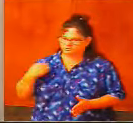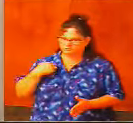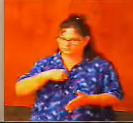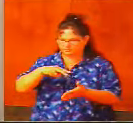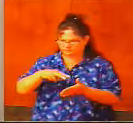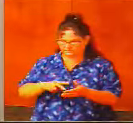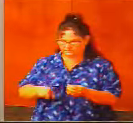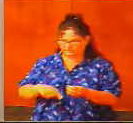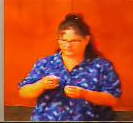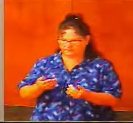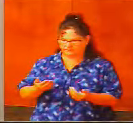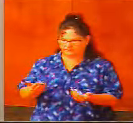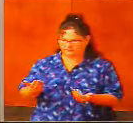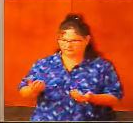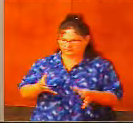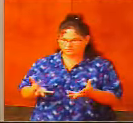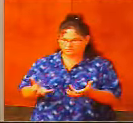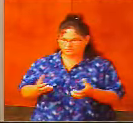want to do that this morning.